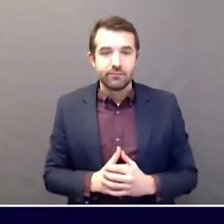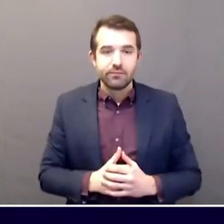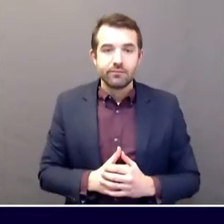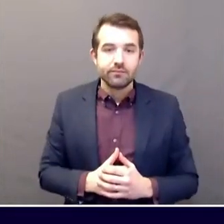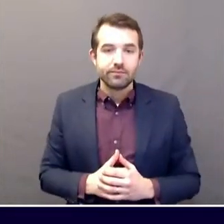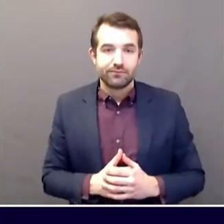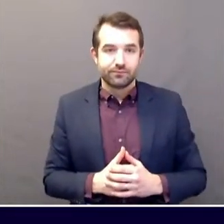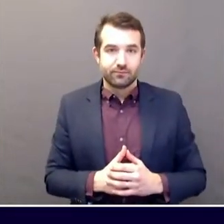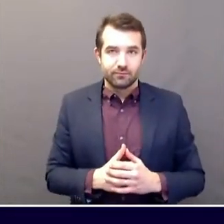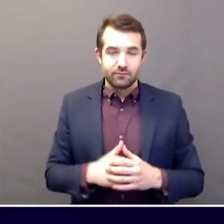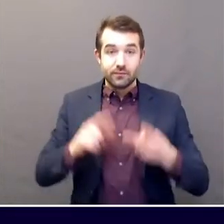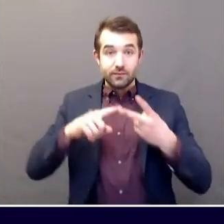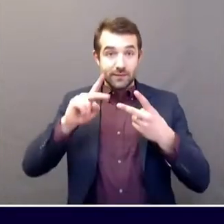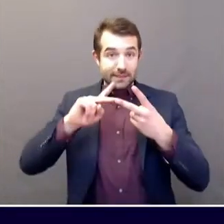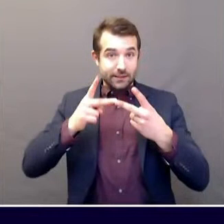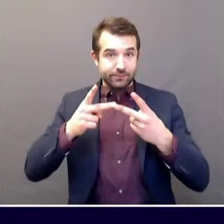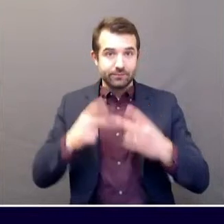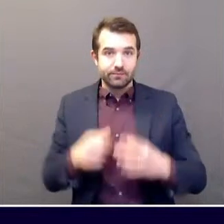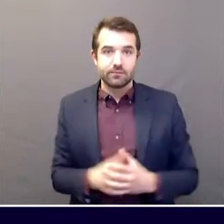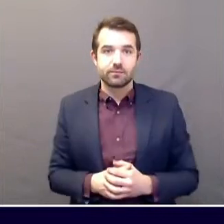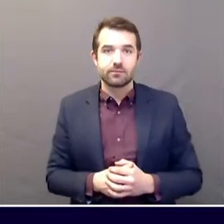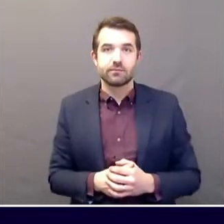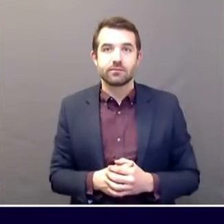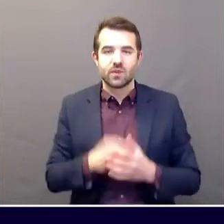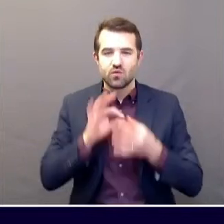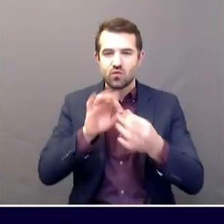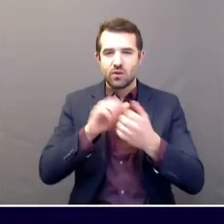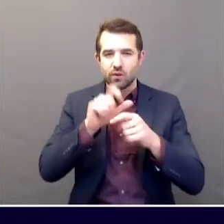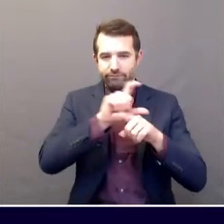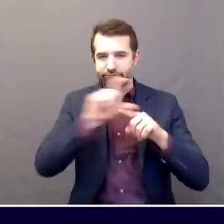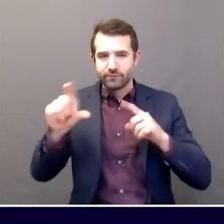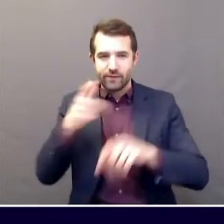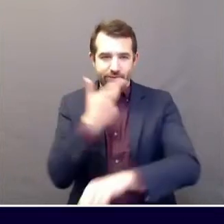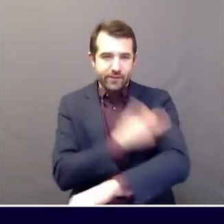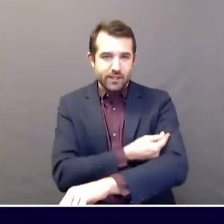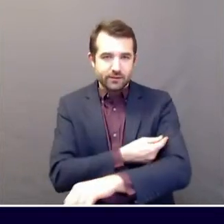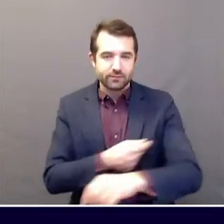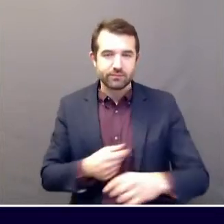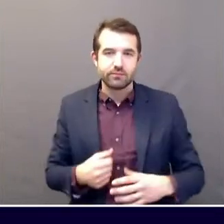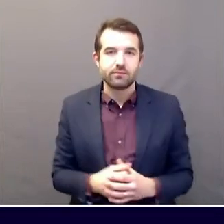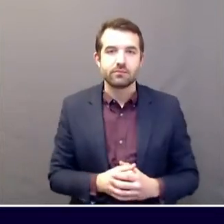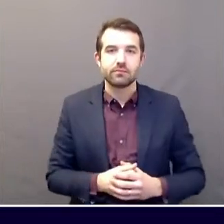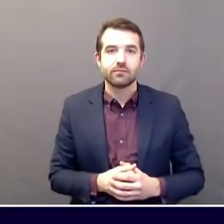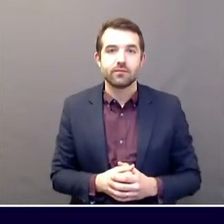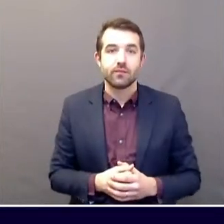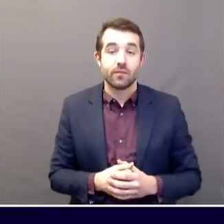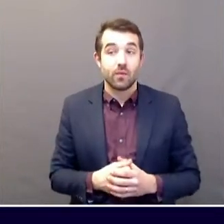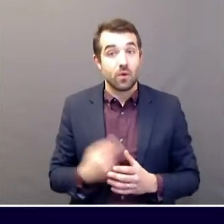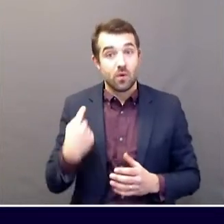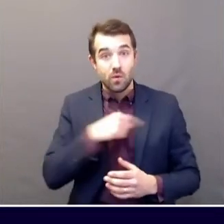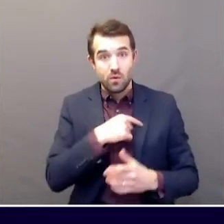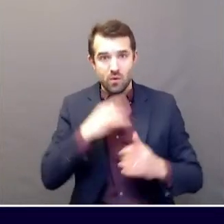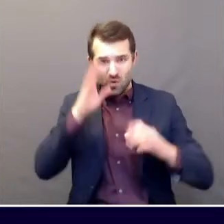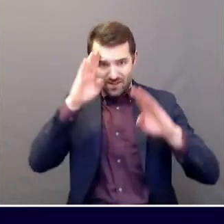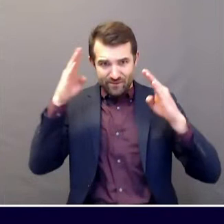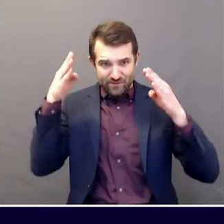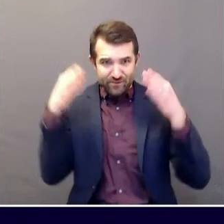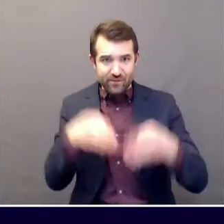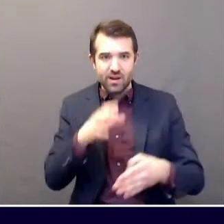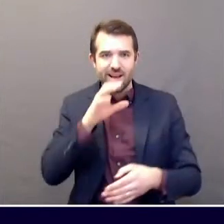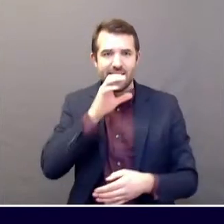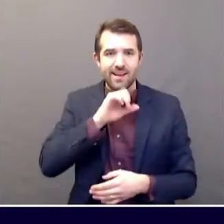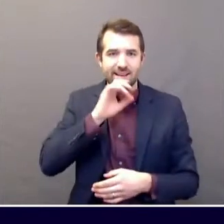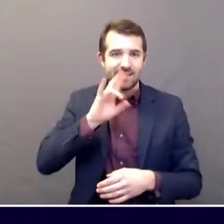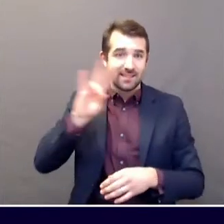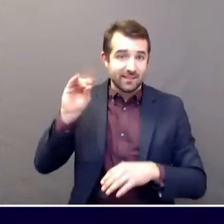with vaccines. If we're prioritizing people who are age 70 and over, those